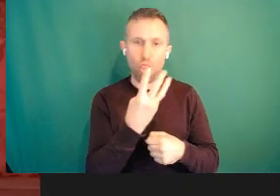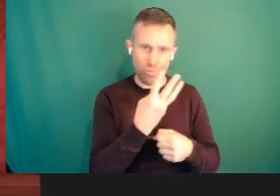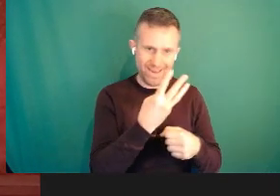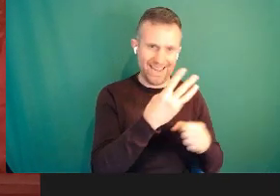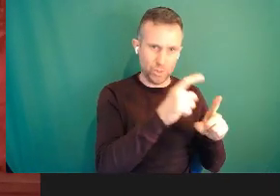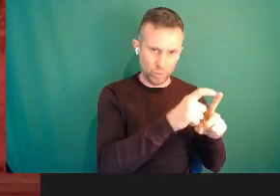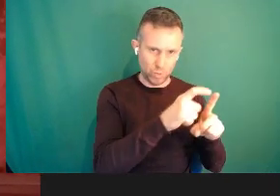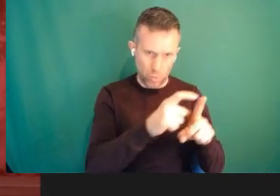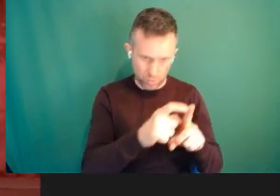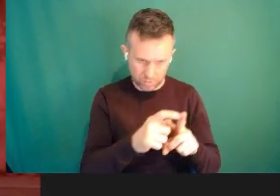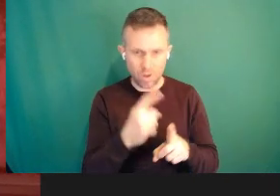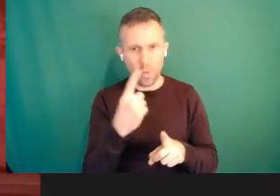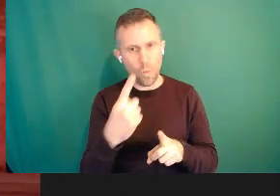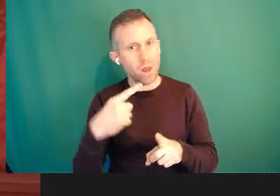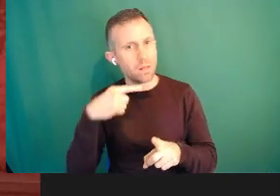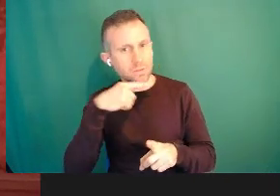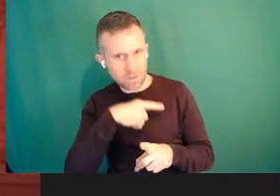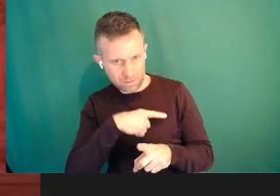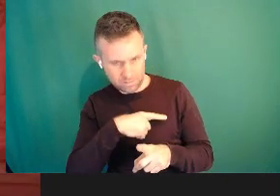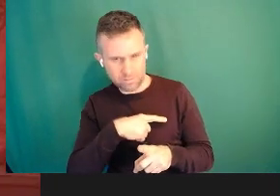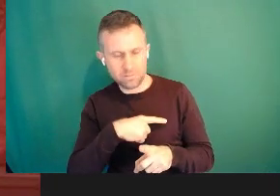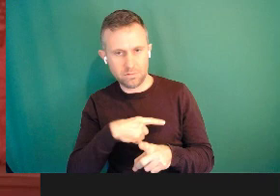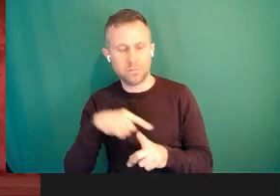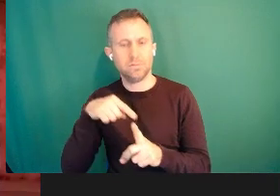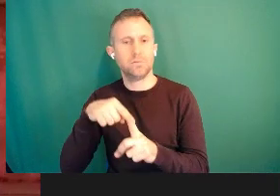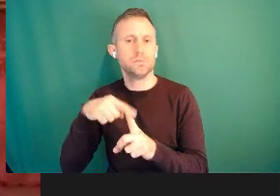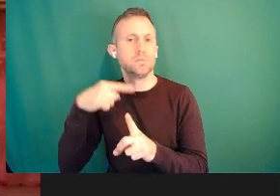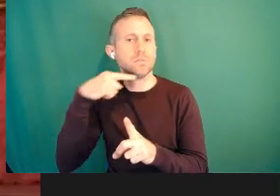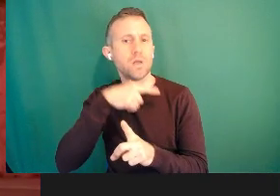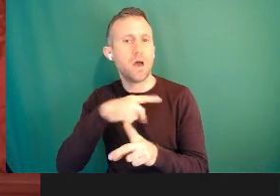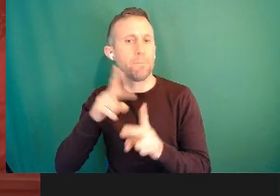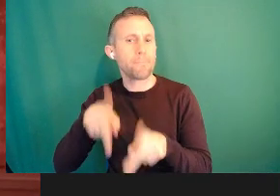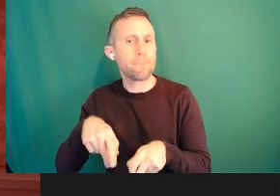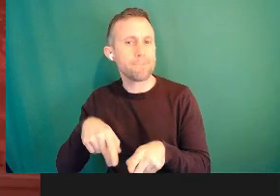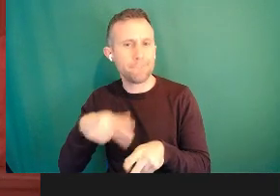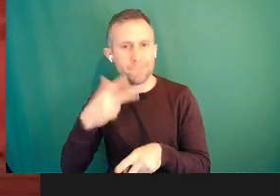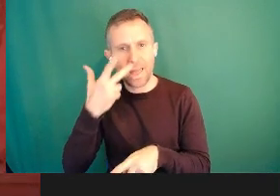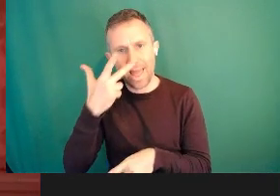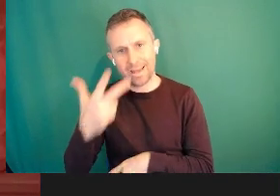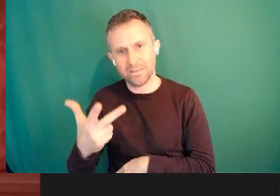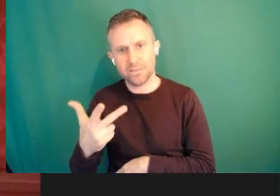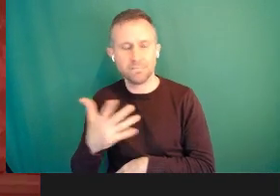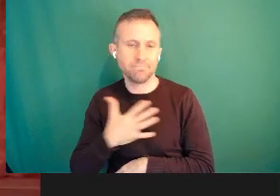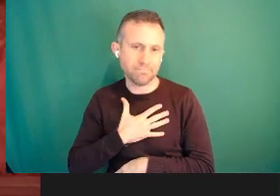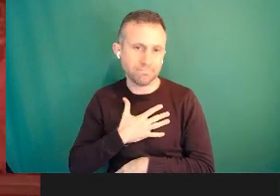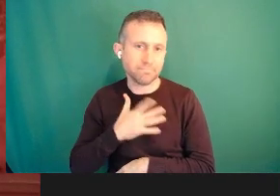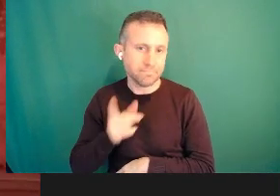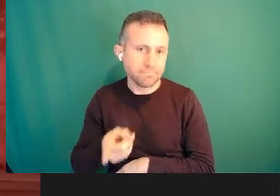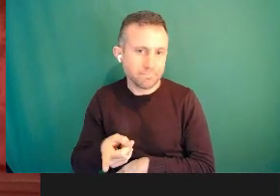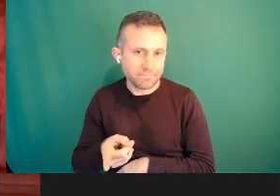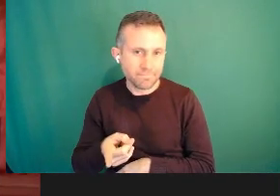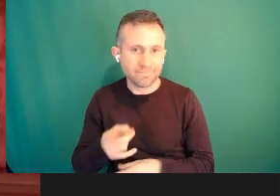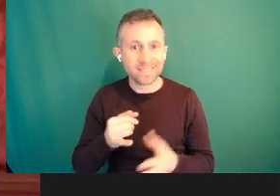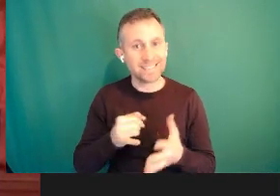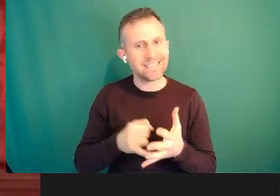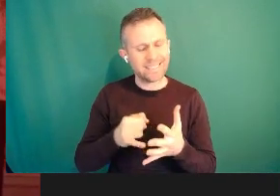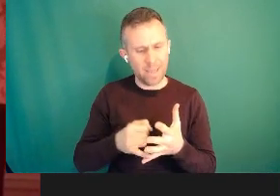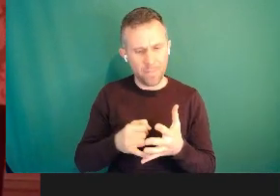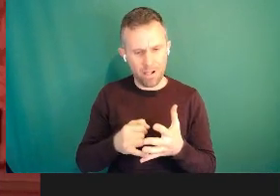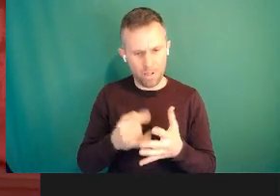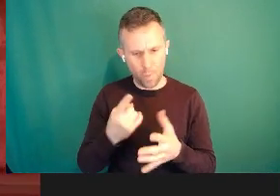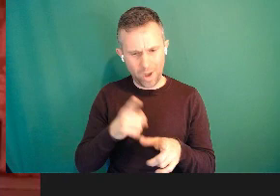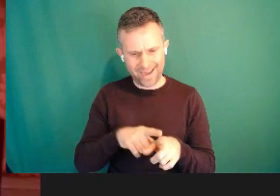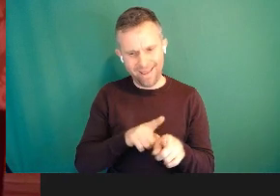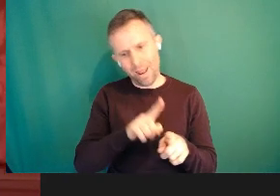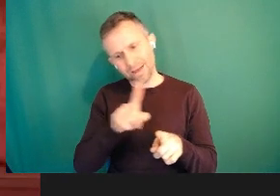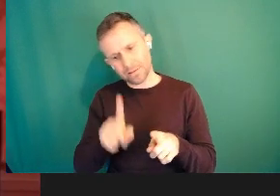tragically died aged 8. And Sybil actually died a few years later as well. Took Lord Crewe quite a long